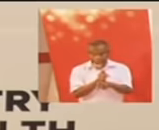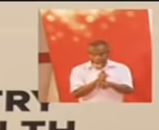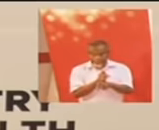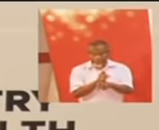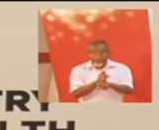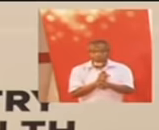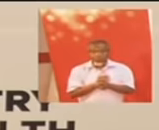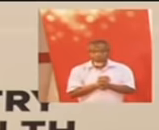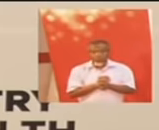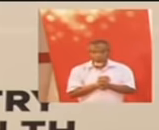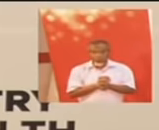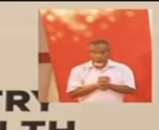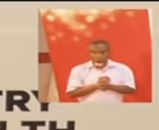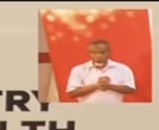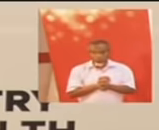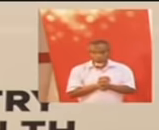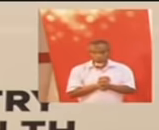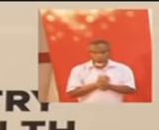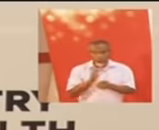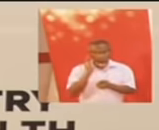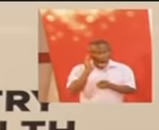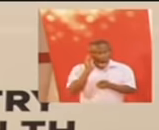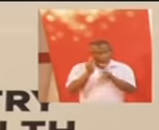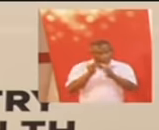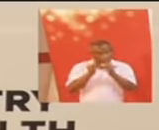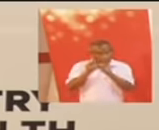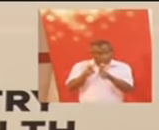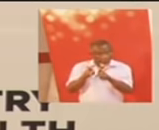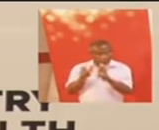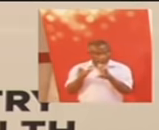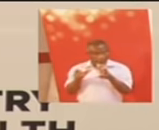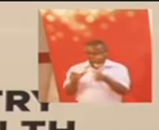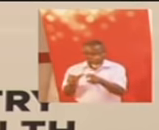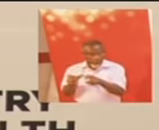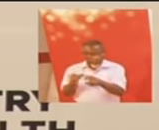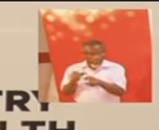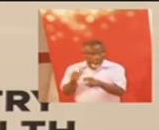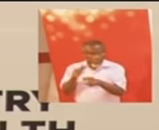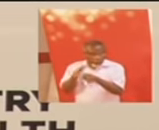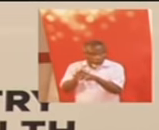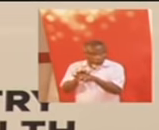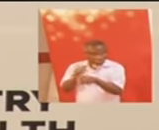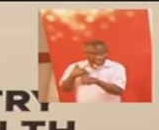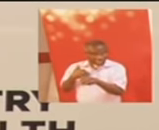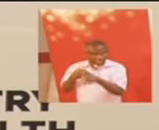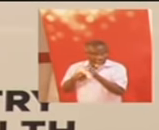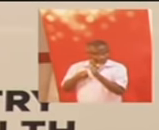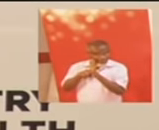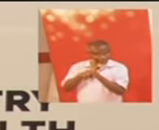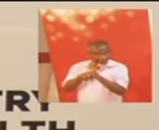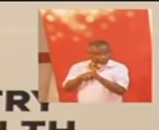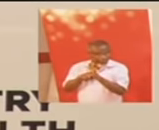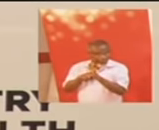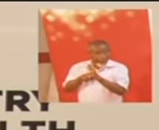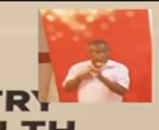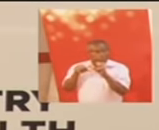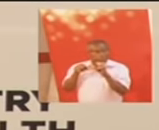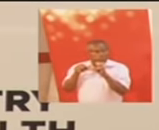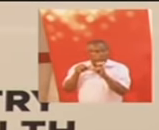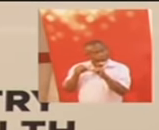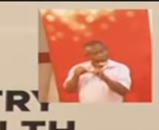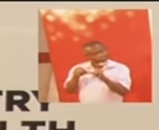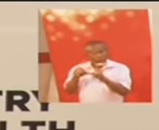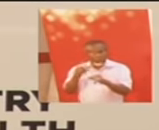with COVID to, of course, wear a mask at all times if possible, maintain a separate room if that is